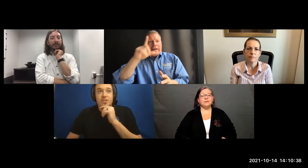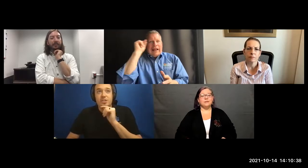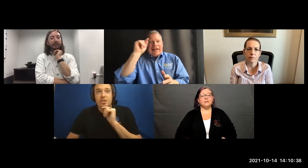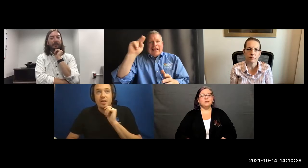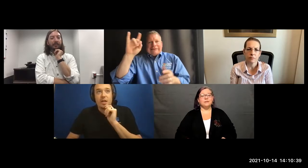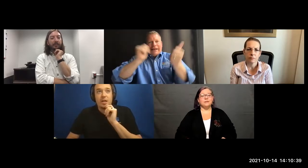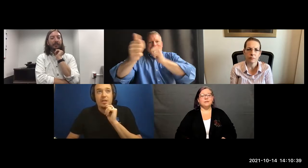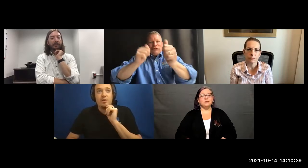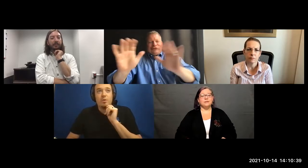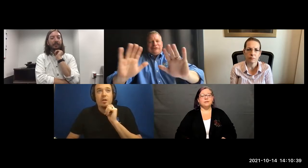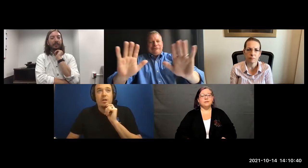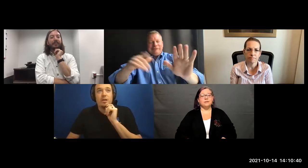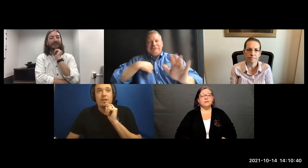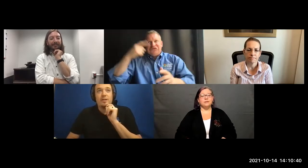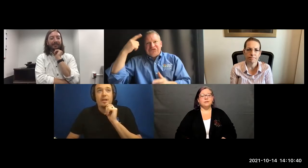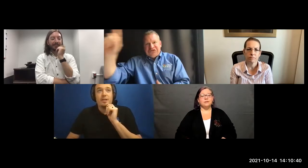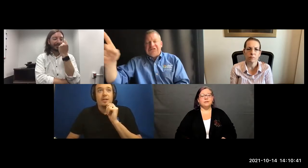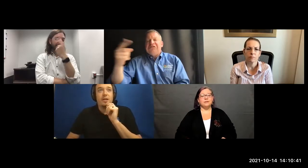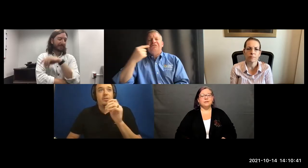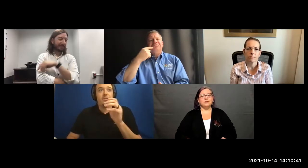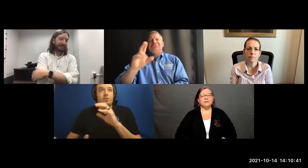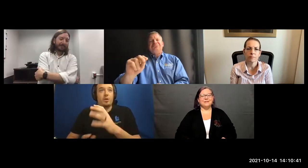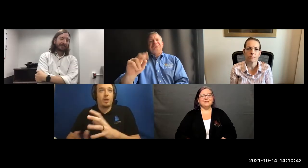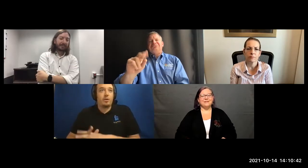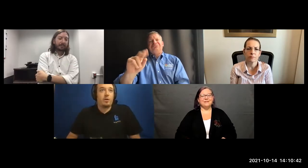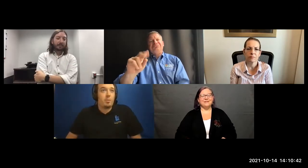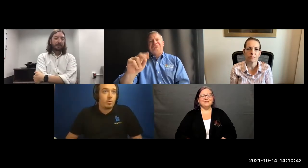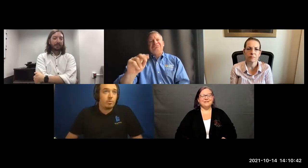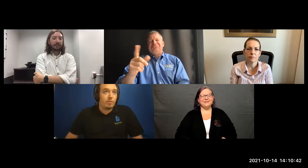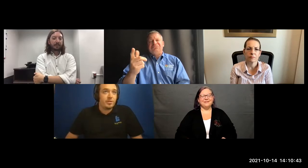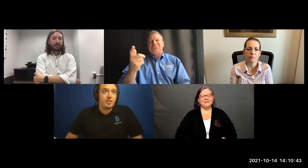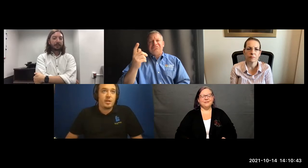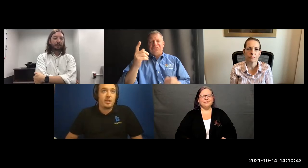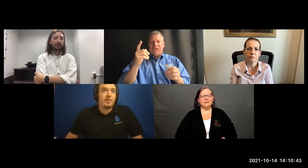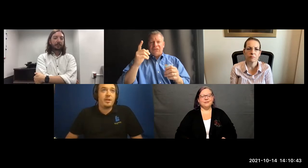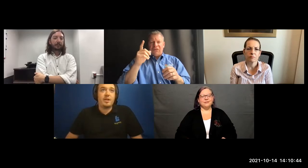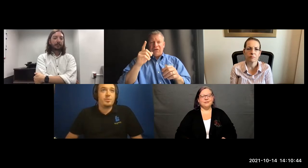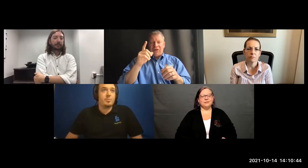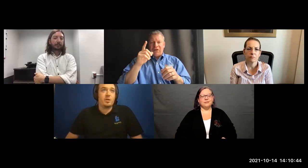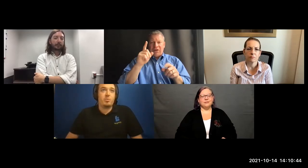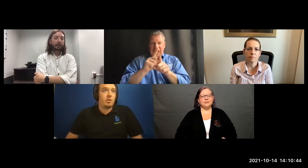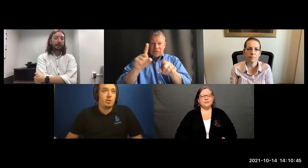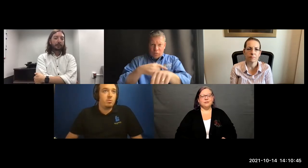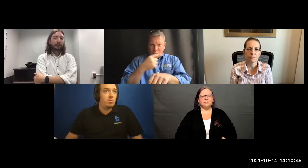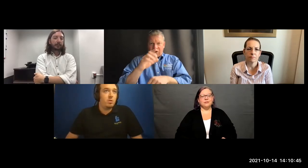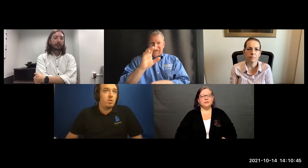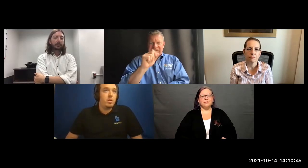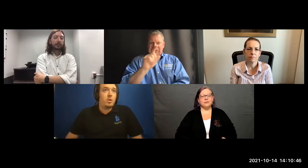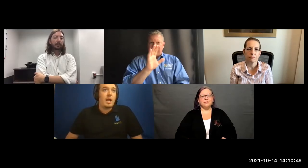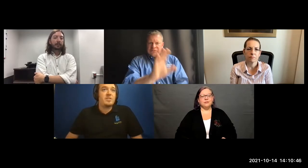NTID just to check. I didn't want Gallaudet and NTID to enter a bidding war for this. And NTID has responded with a